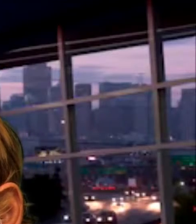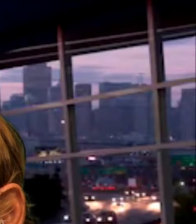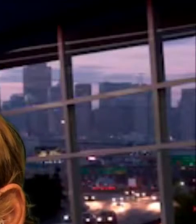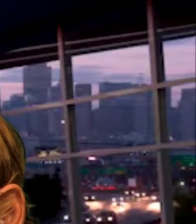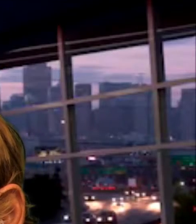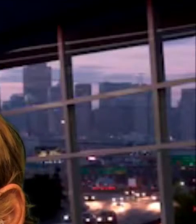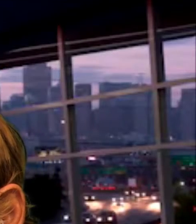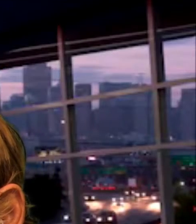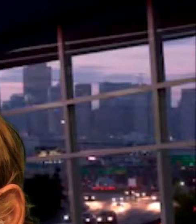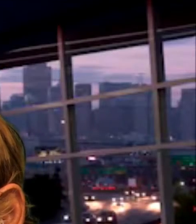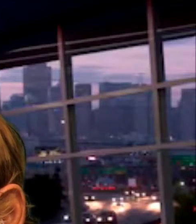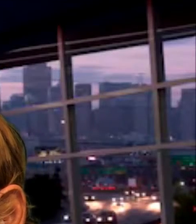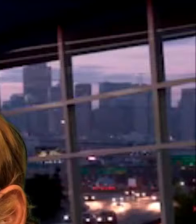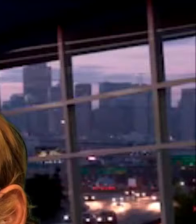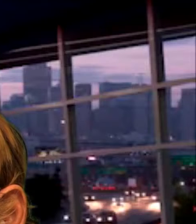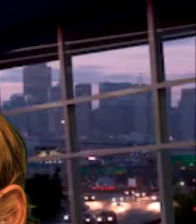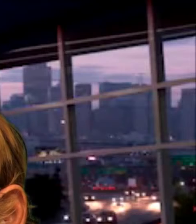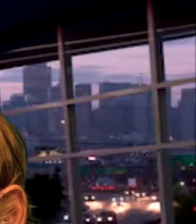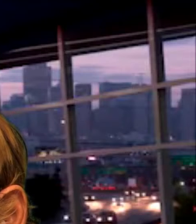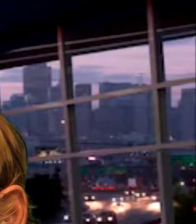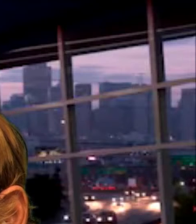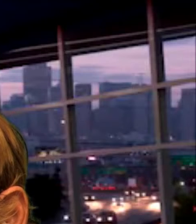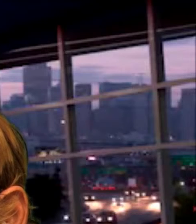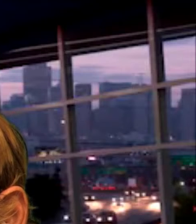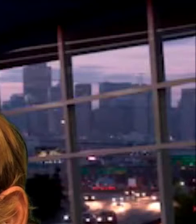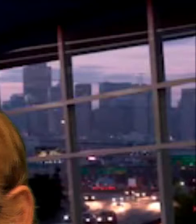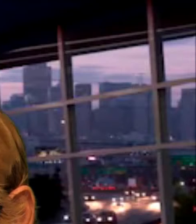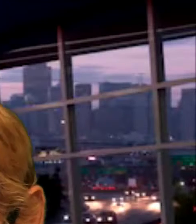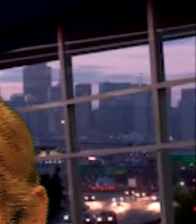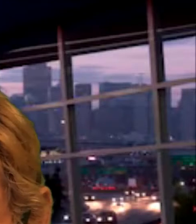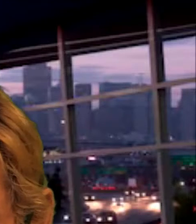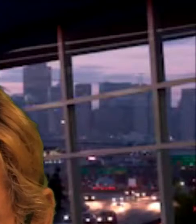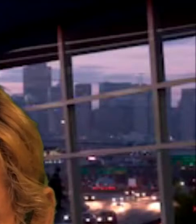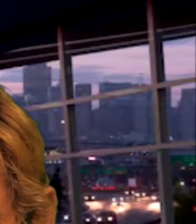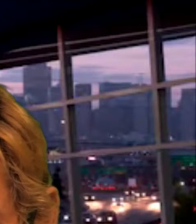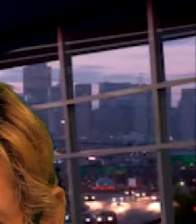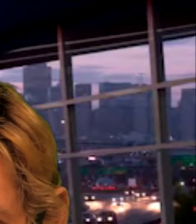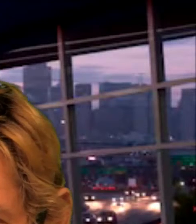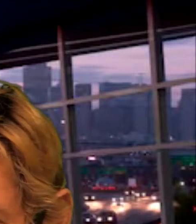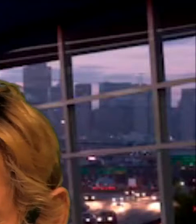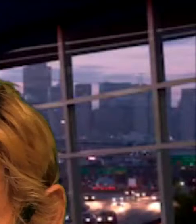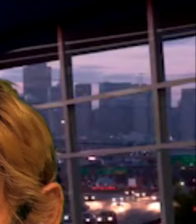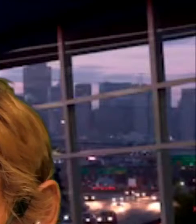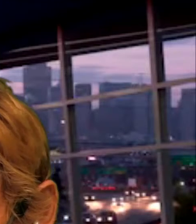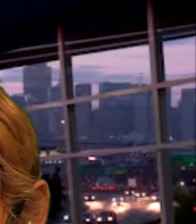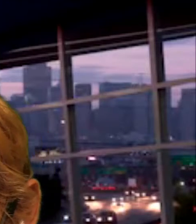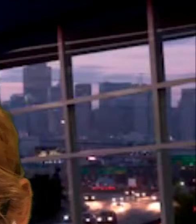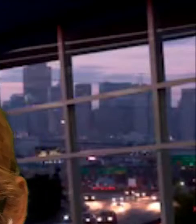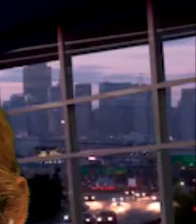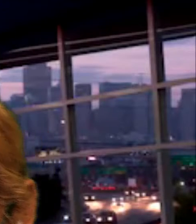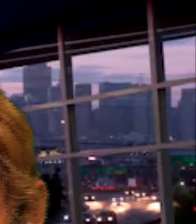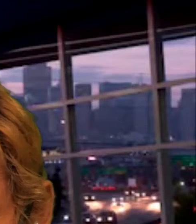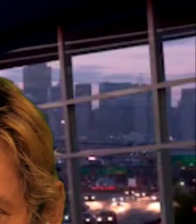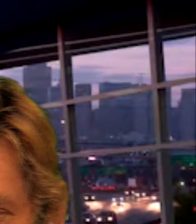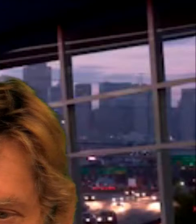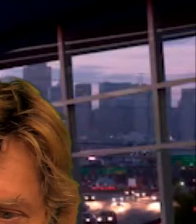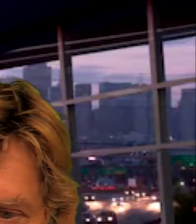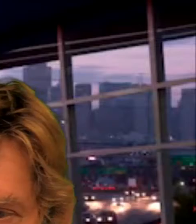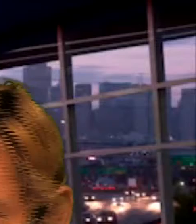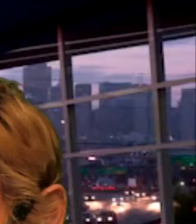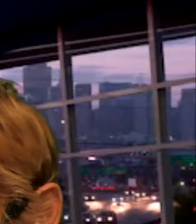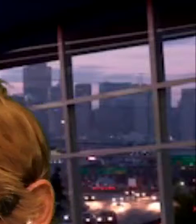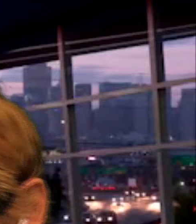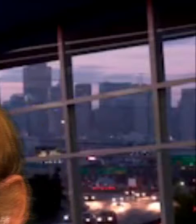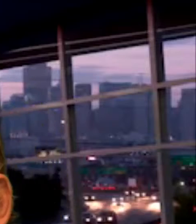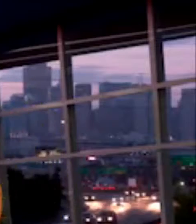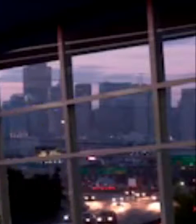and YouTube. And then we add into our video audience, KMET, the Mighty Met, 1490 AM, broadcasting all over